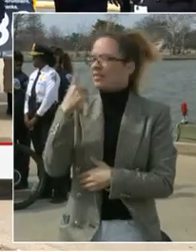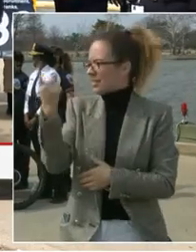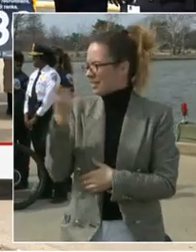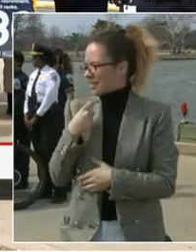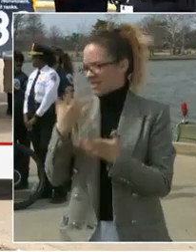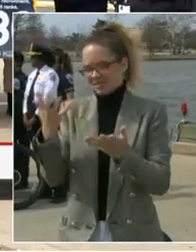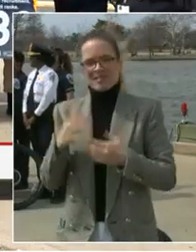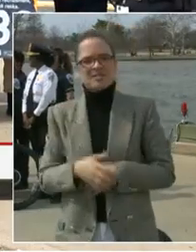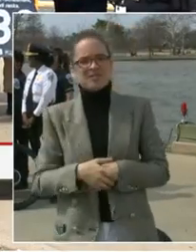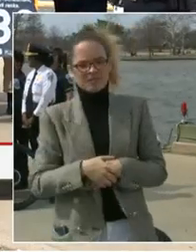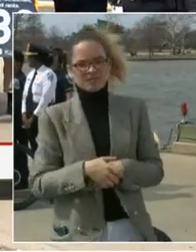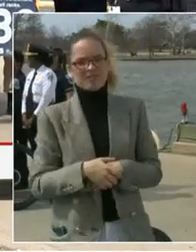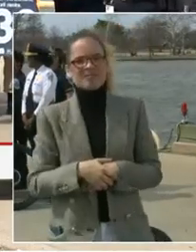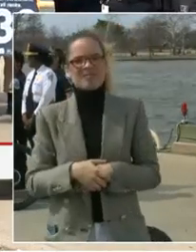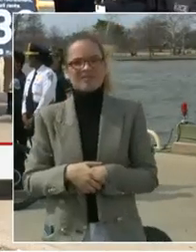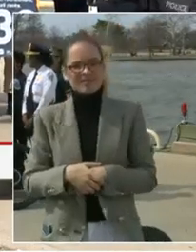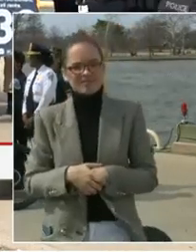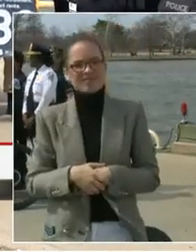Thanks, Chief.